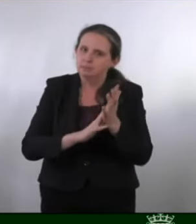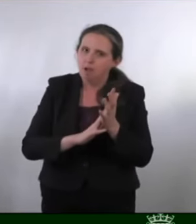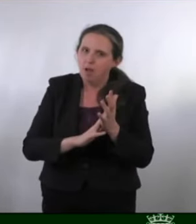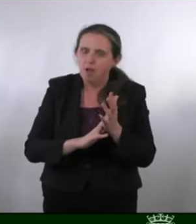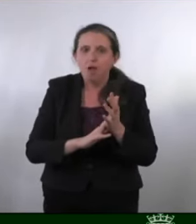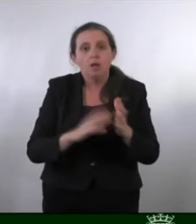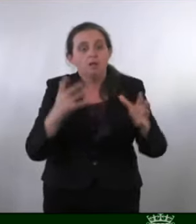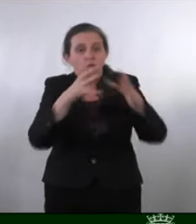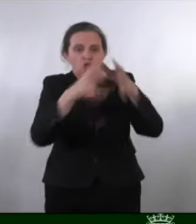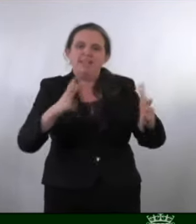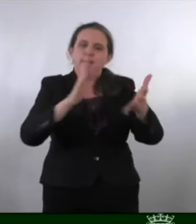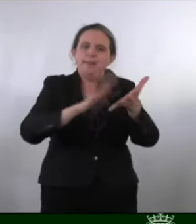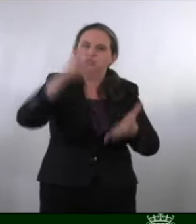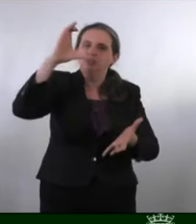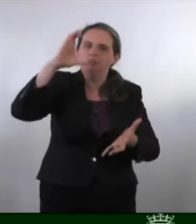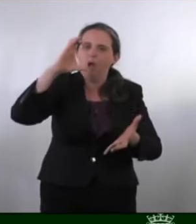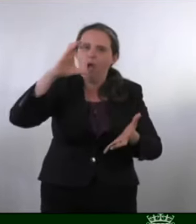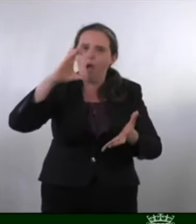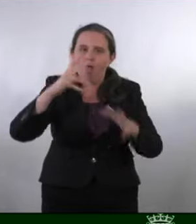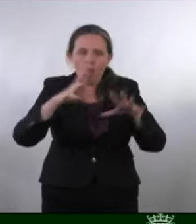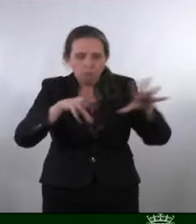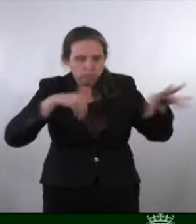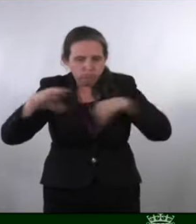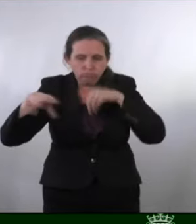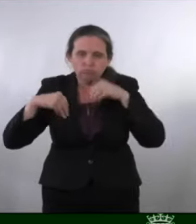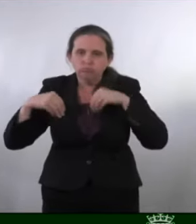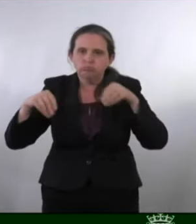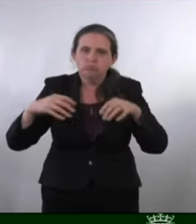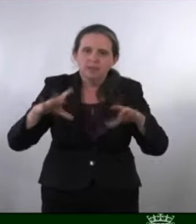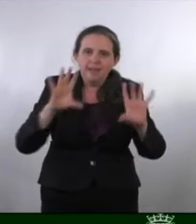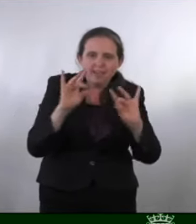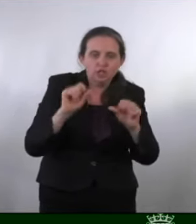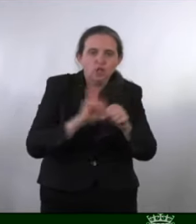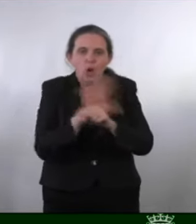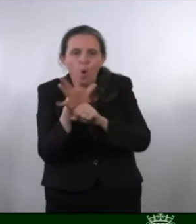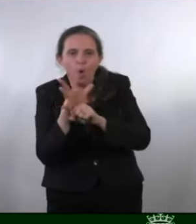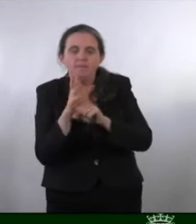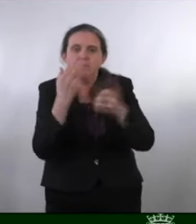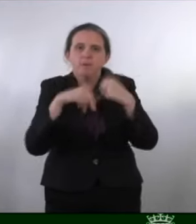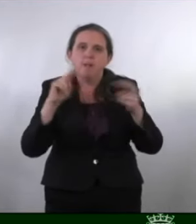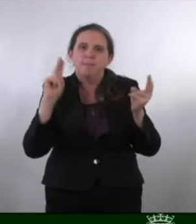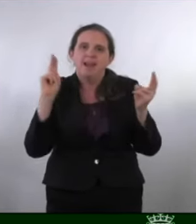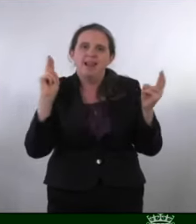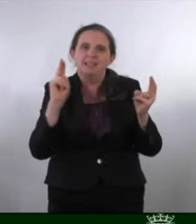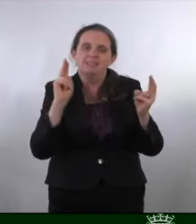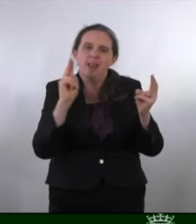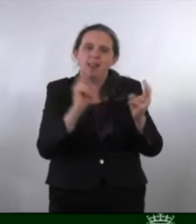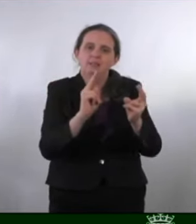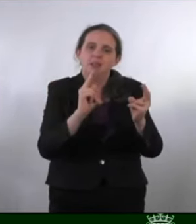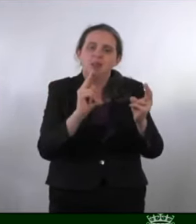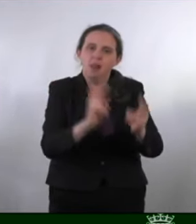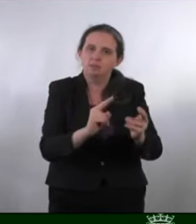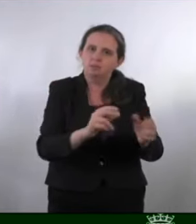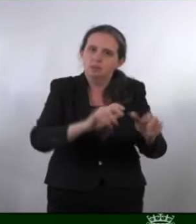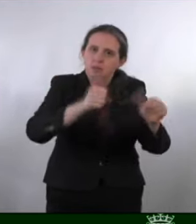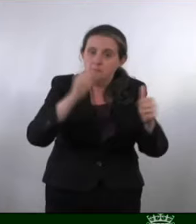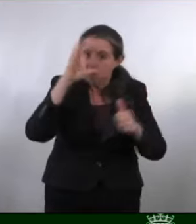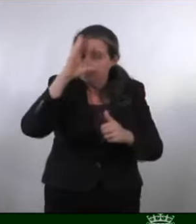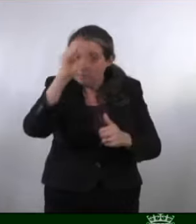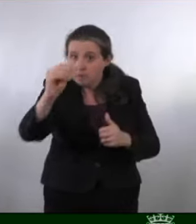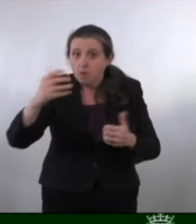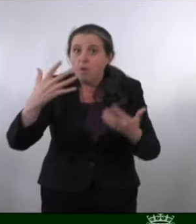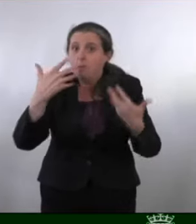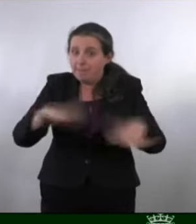downward trend in infections in all 10 boroughs, but we will have been in some form of restrictions now for 4